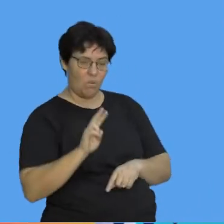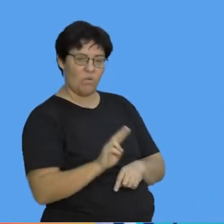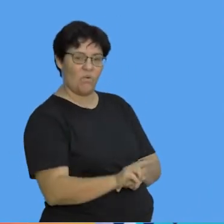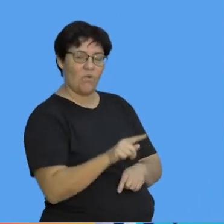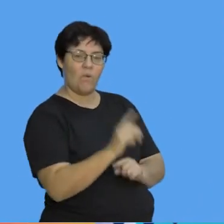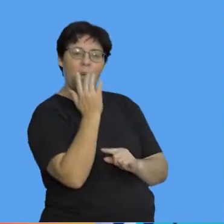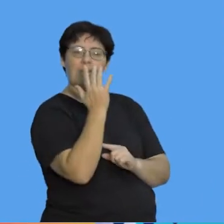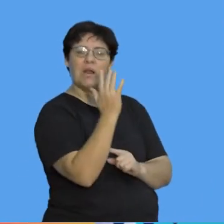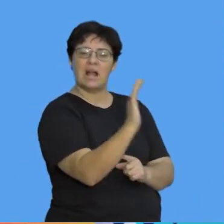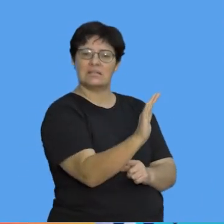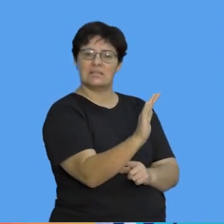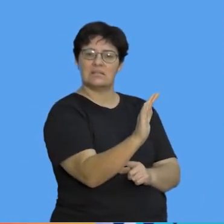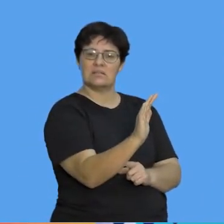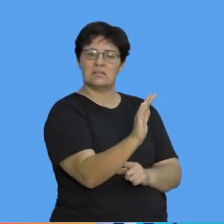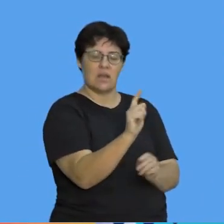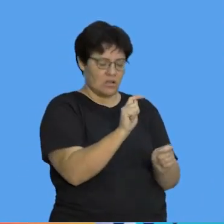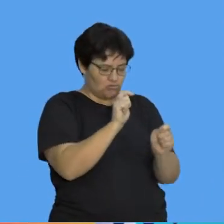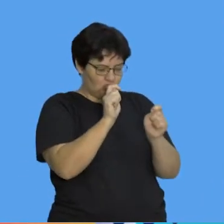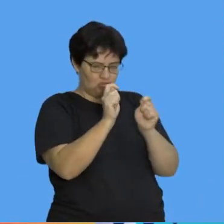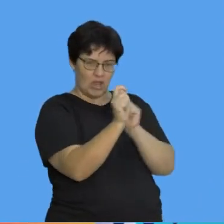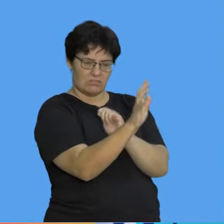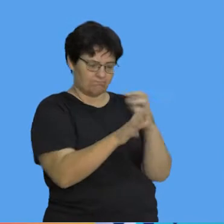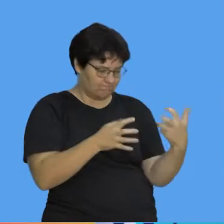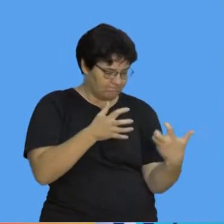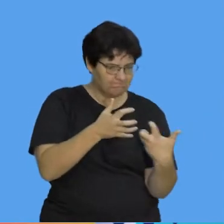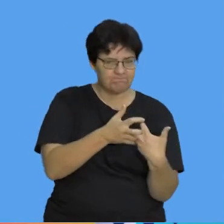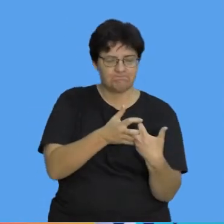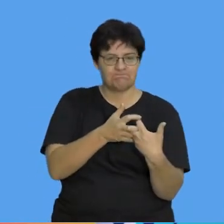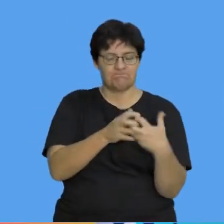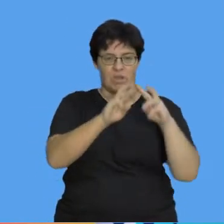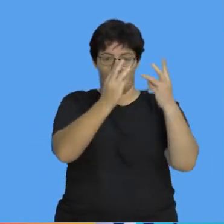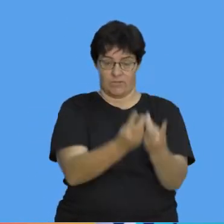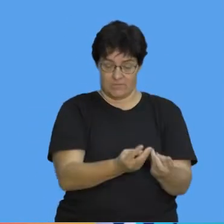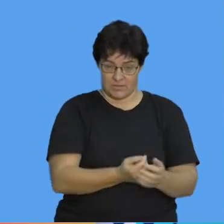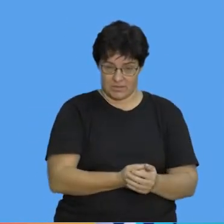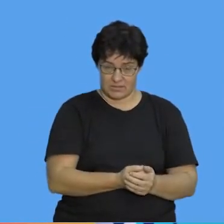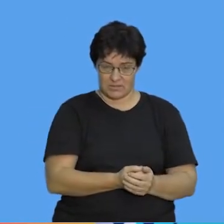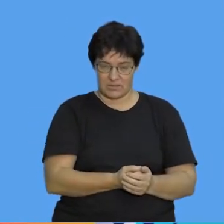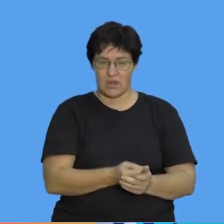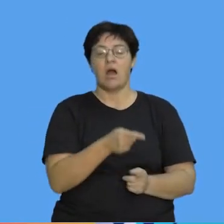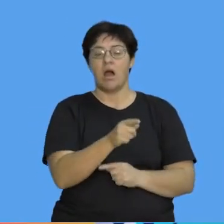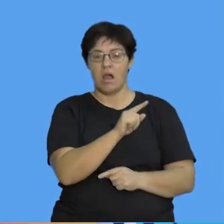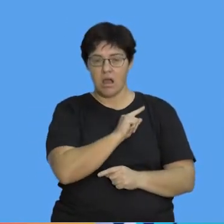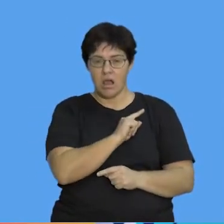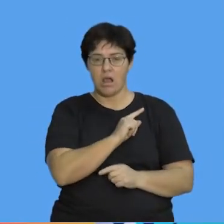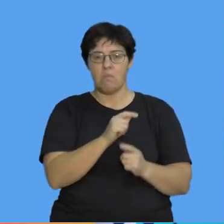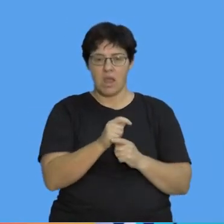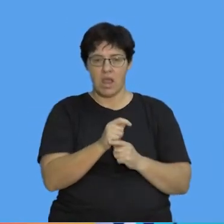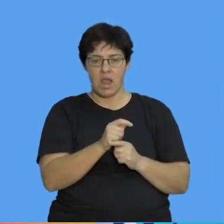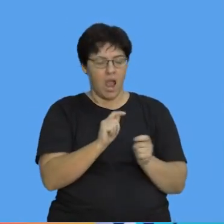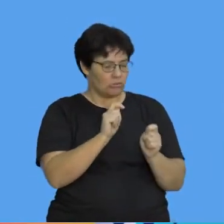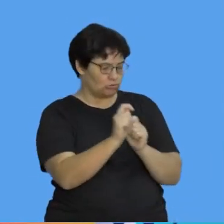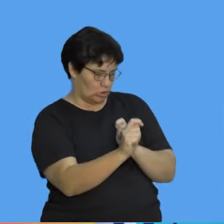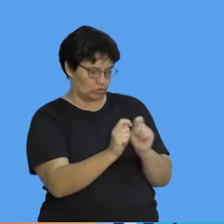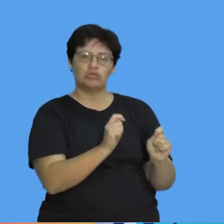how plants start to adapt to live on land. Okay? That's what plants do. They are terrestrial.